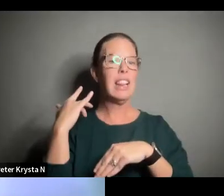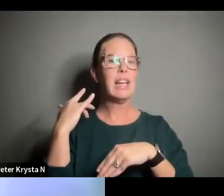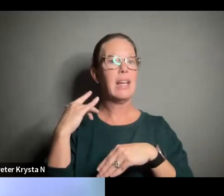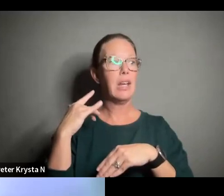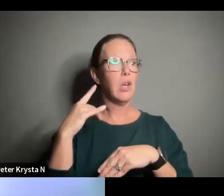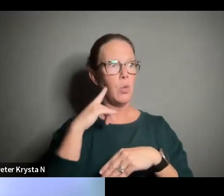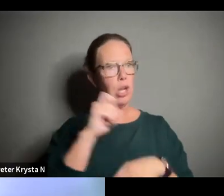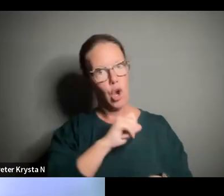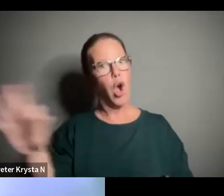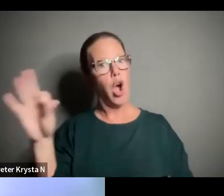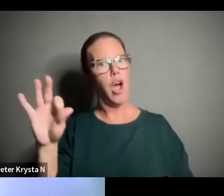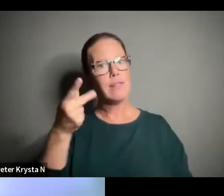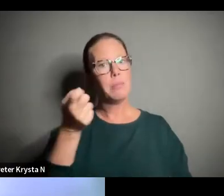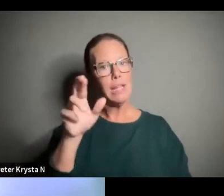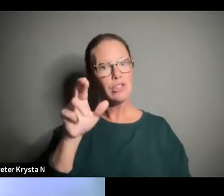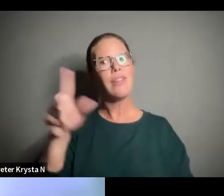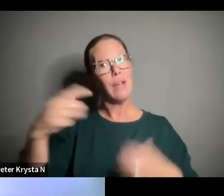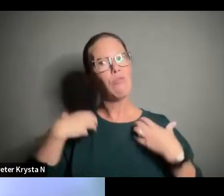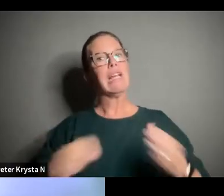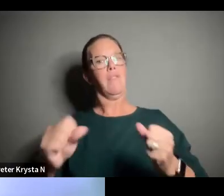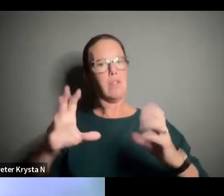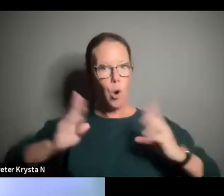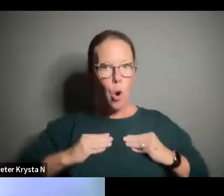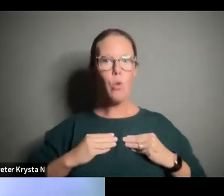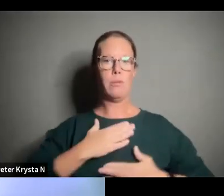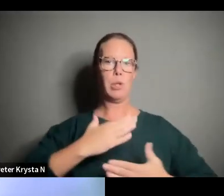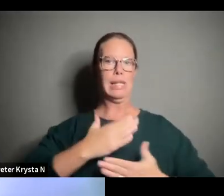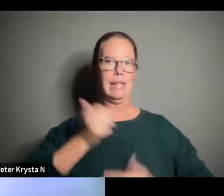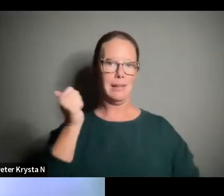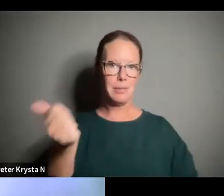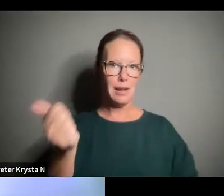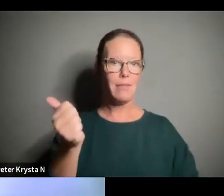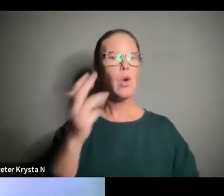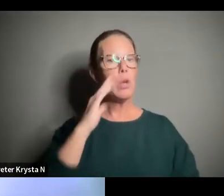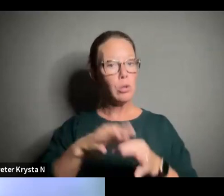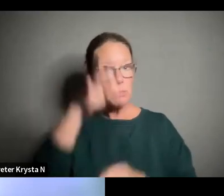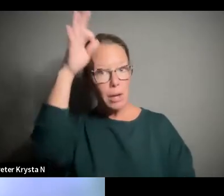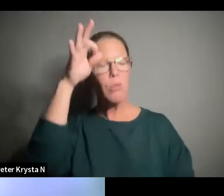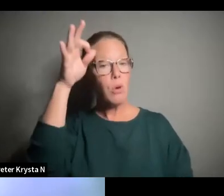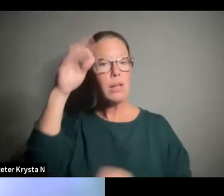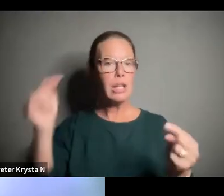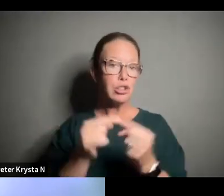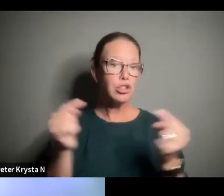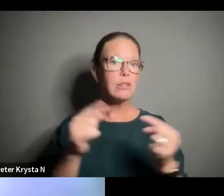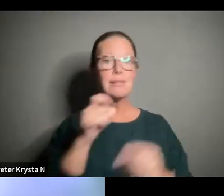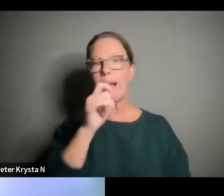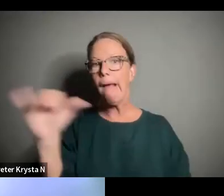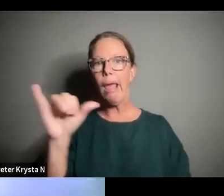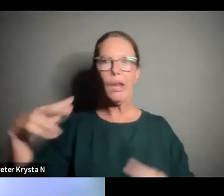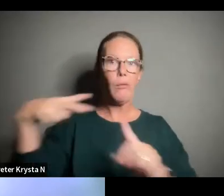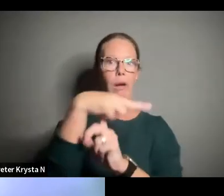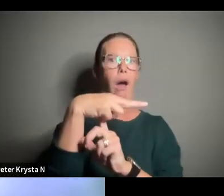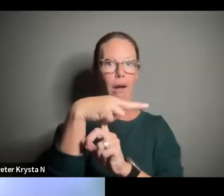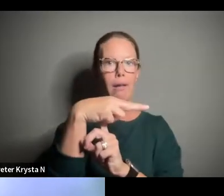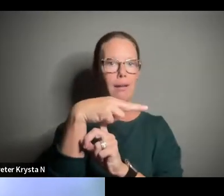pacer. They recovered their own breathing. And this is what is so important, is we know a spinal cord injury, it's not like you cut the spinal cord, right? It's